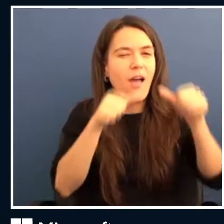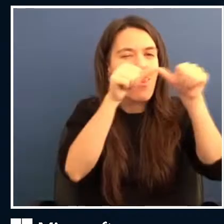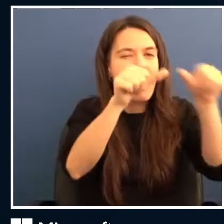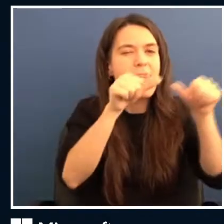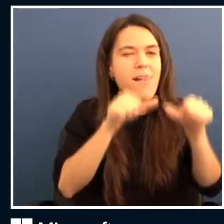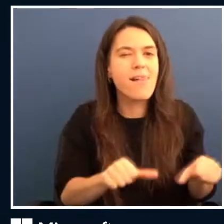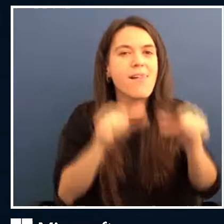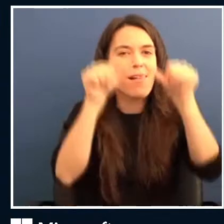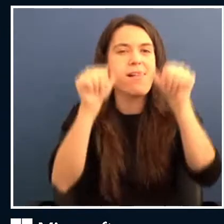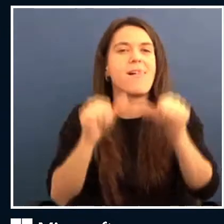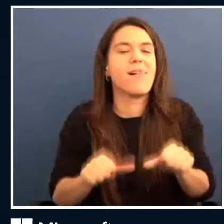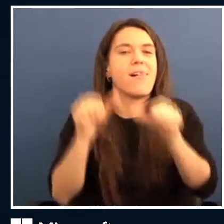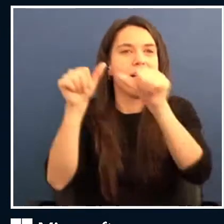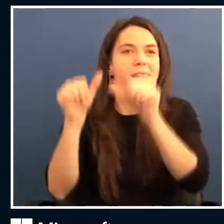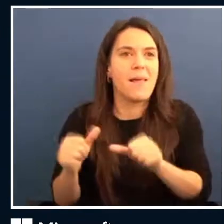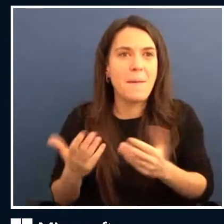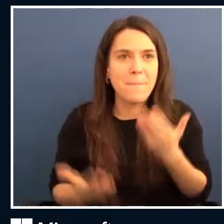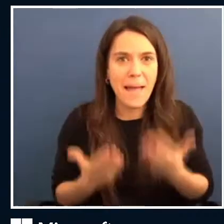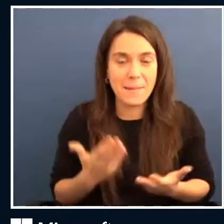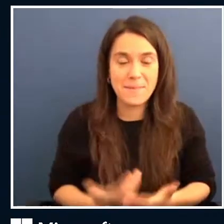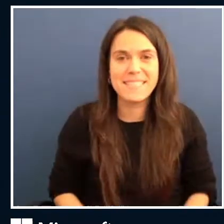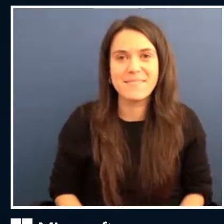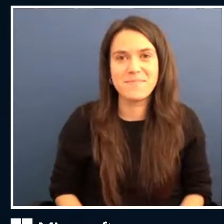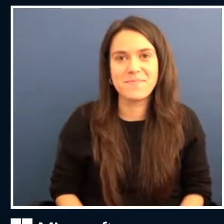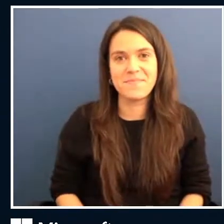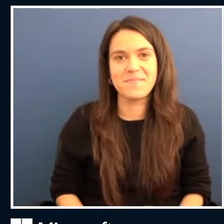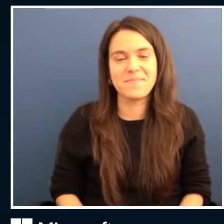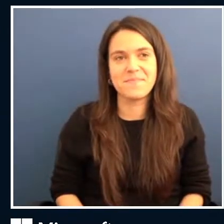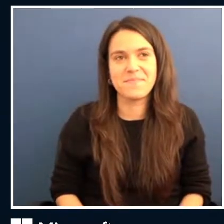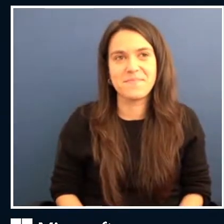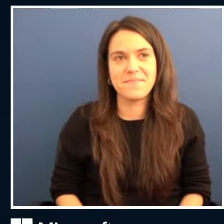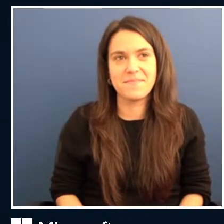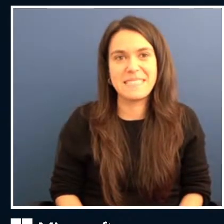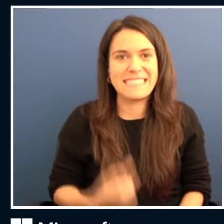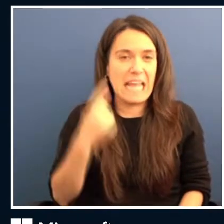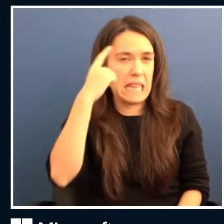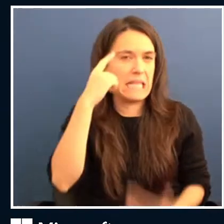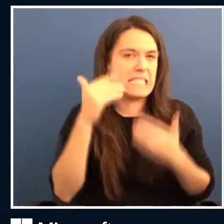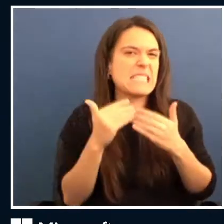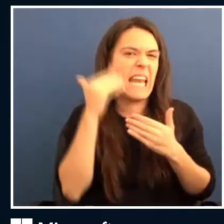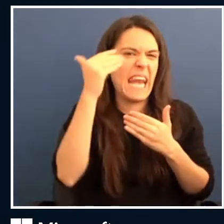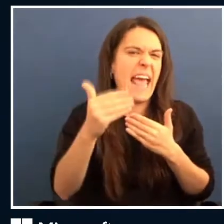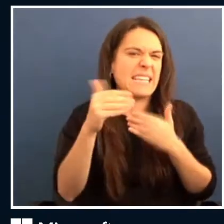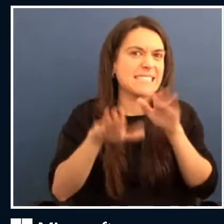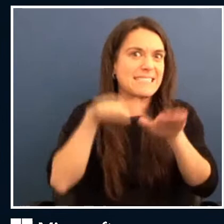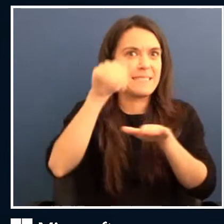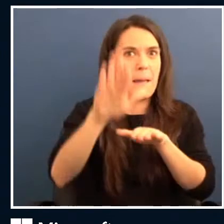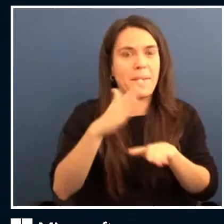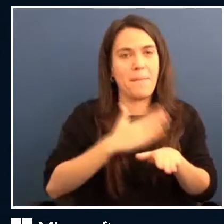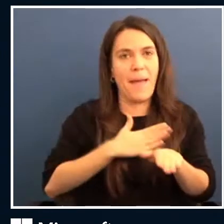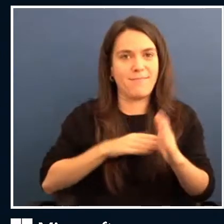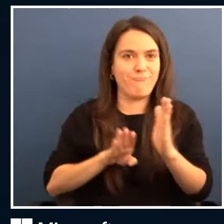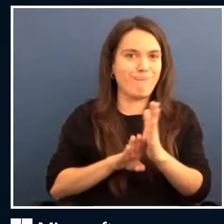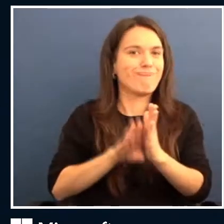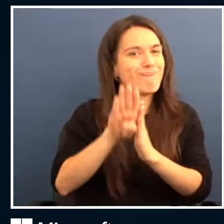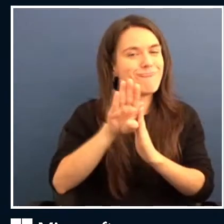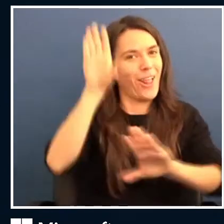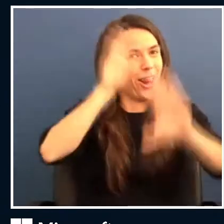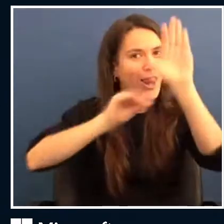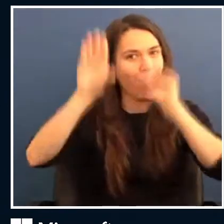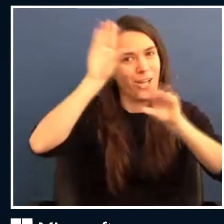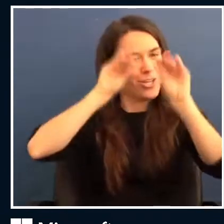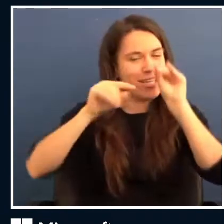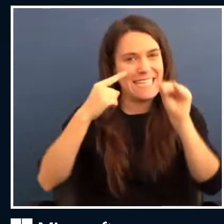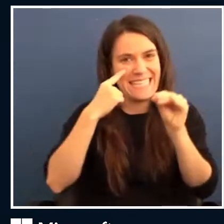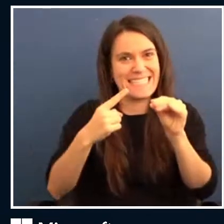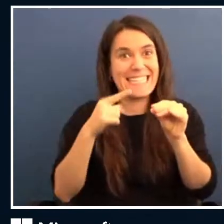of species it was. That's like, I think, like the next step in my personal learning journey. And in that case, it would be very more, I feel like